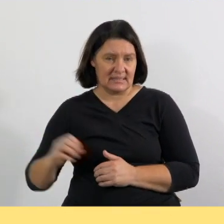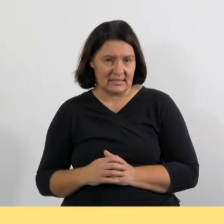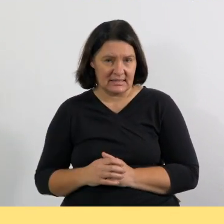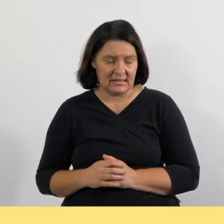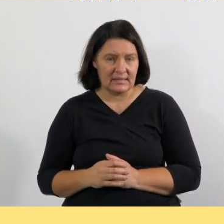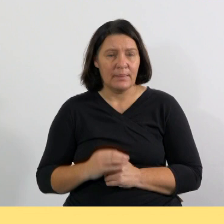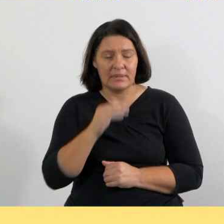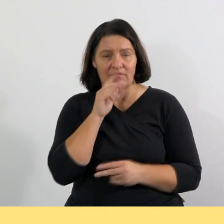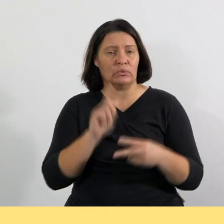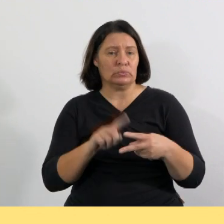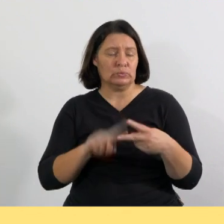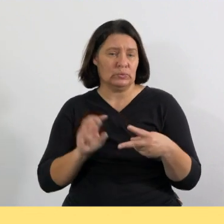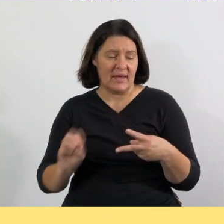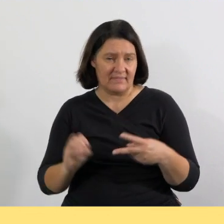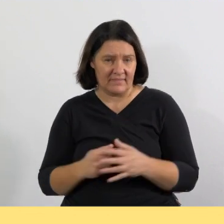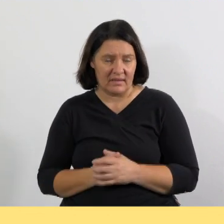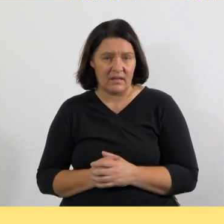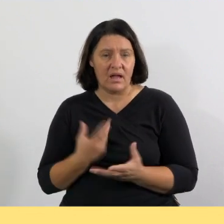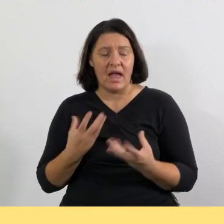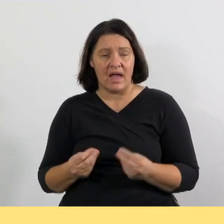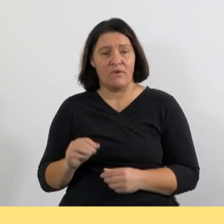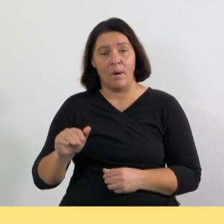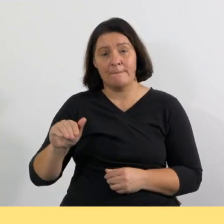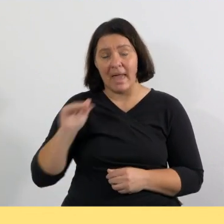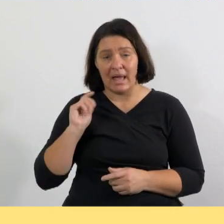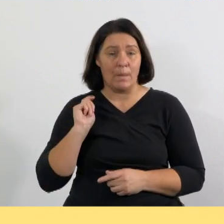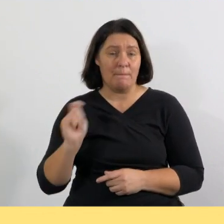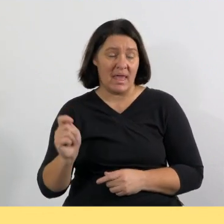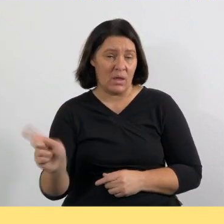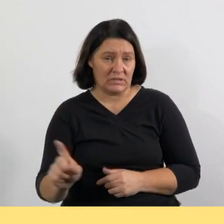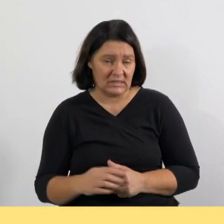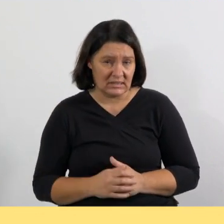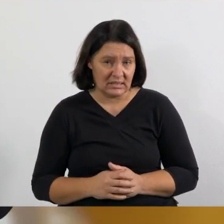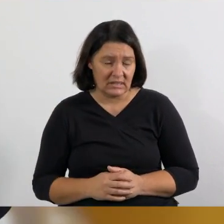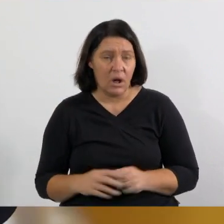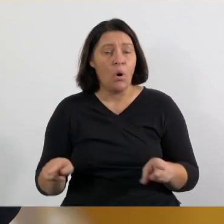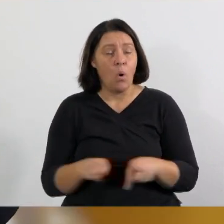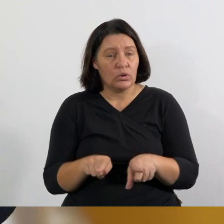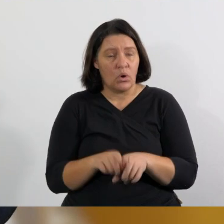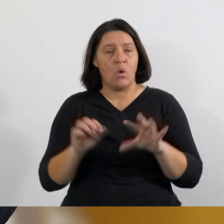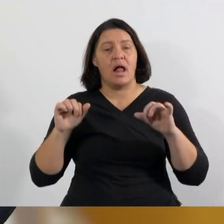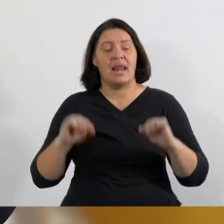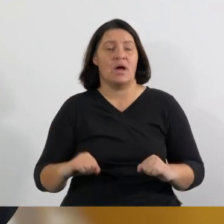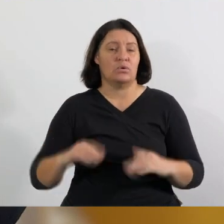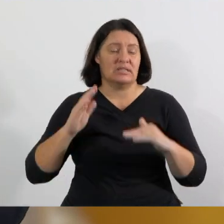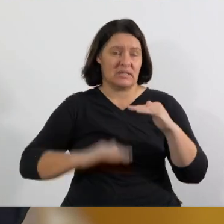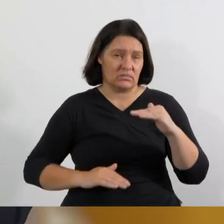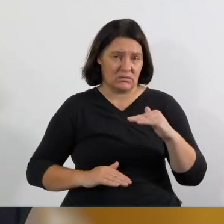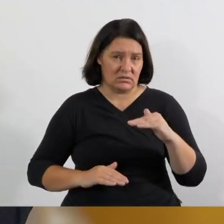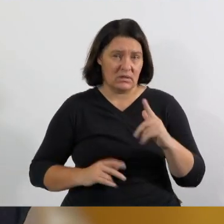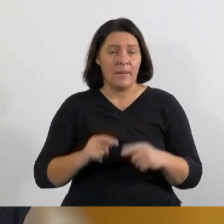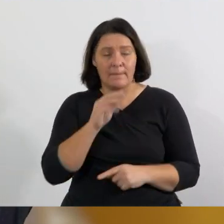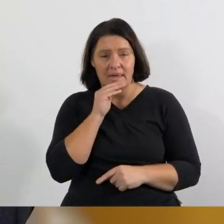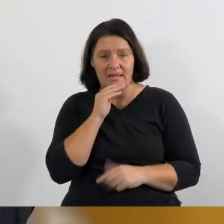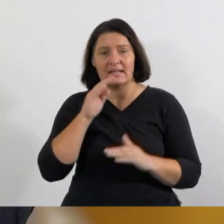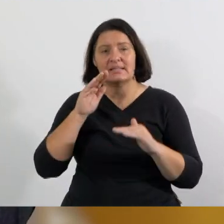49,900. That means there is 2 things in there. There is your bank, what we have paid, but they have also allowed us discount,